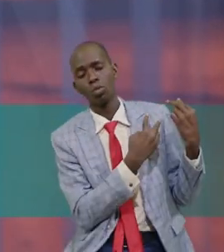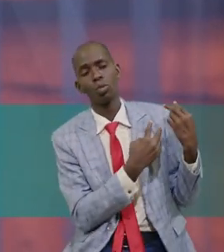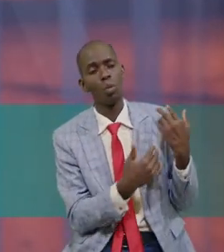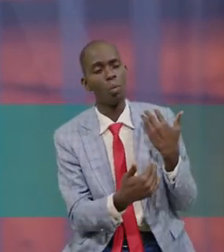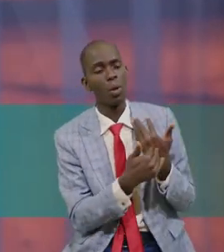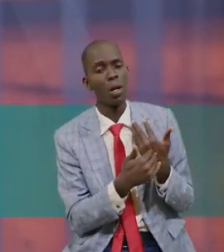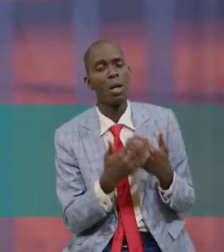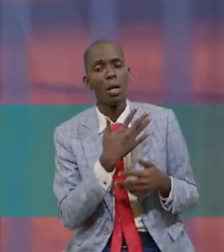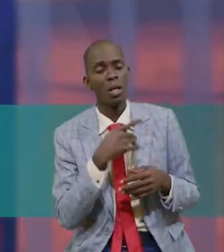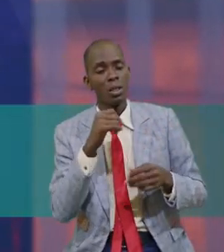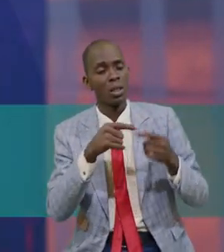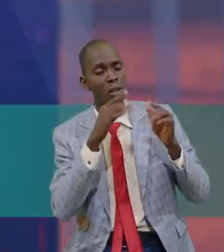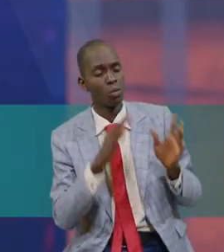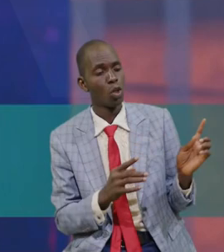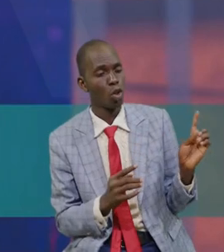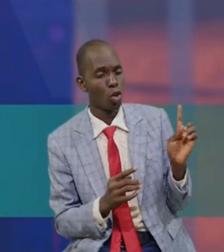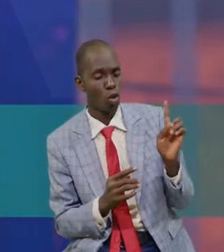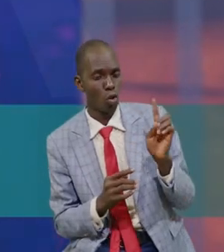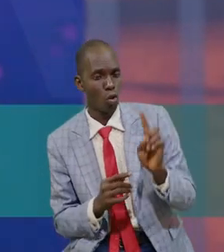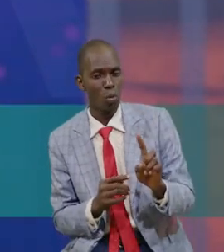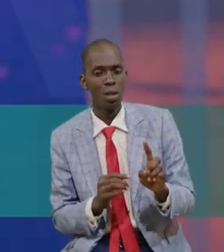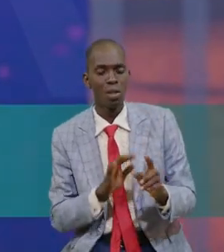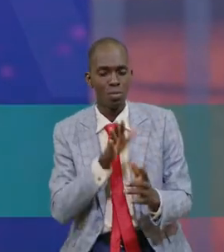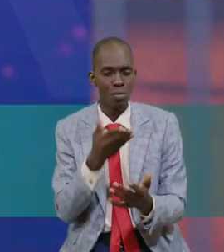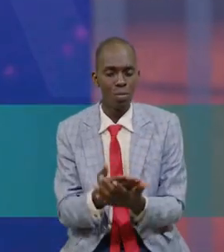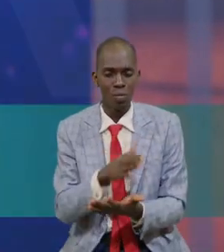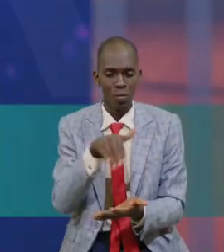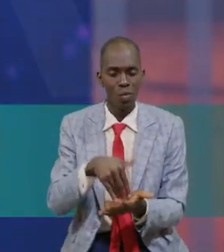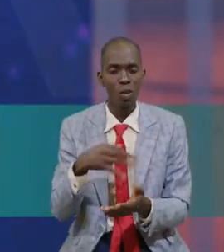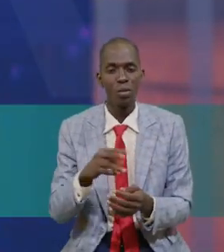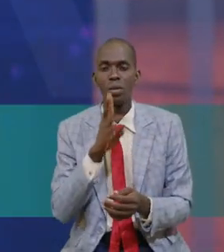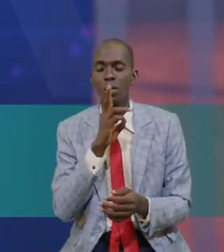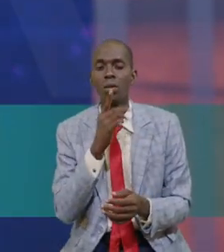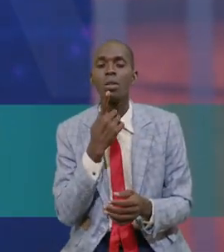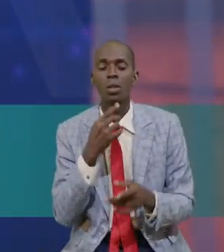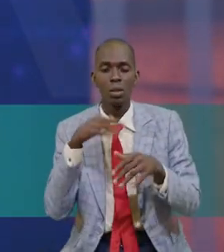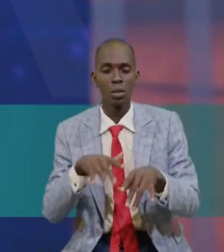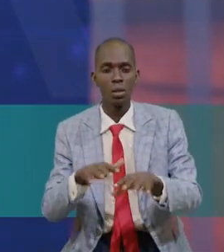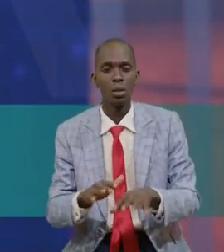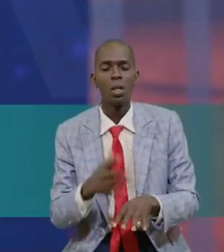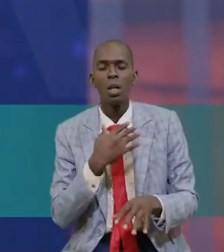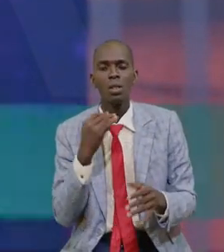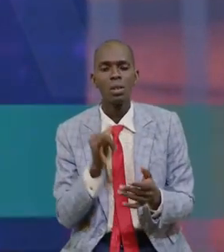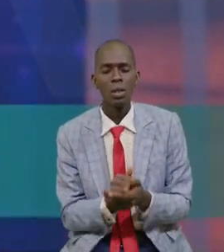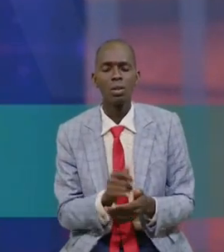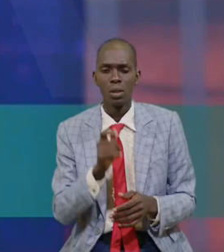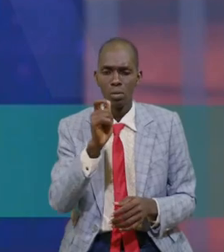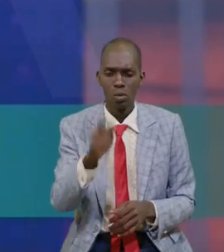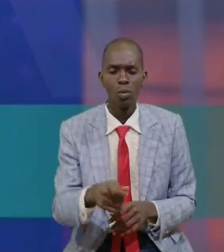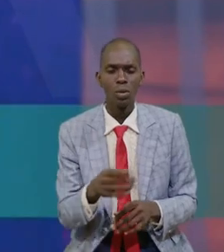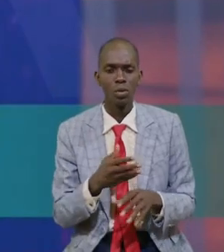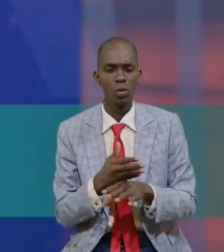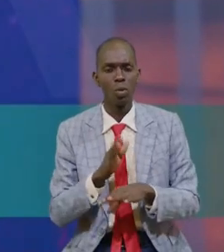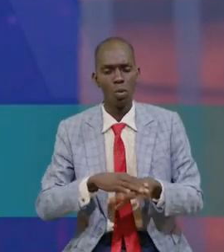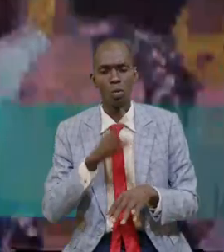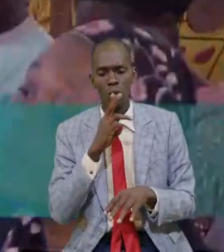middle of the Red Sea. Say, stretch your rod again. Rod, that's all you have. What's in your hand, God will use to